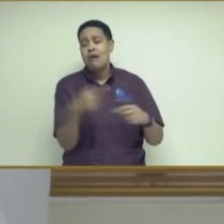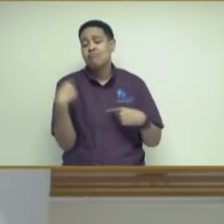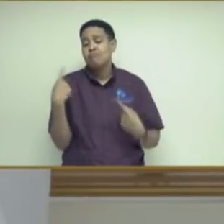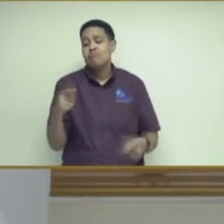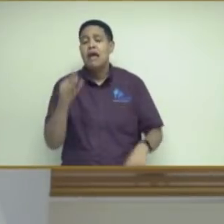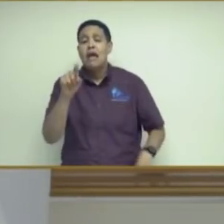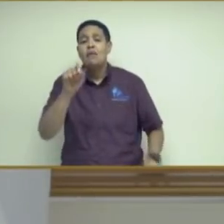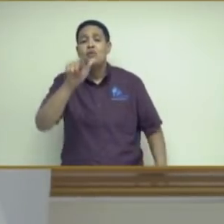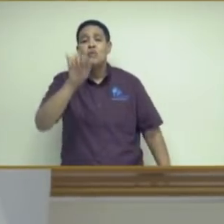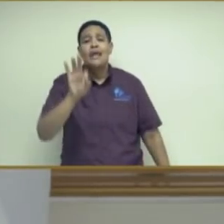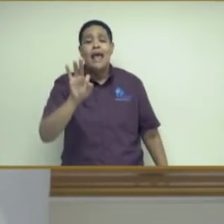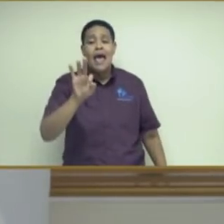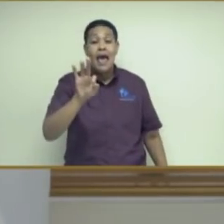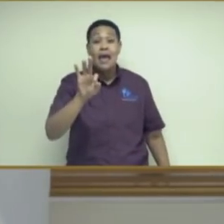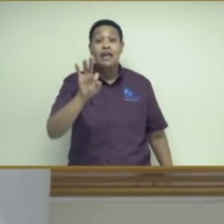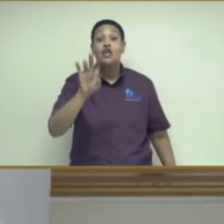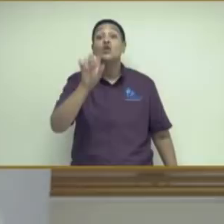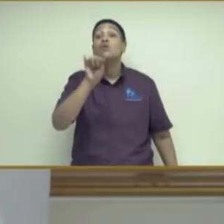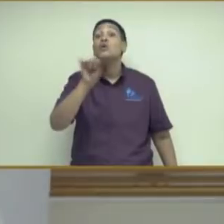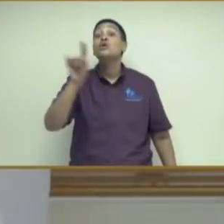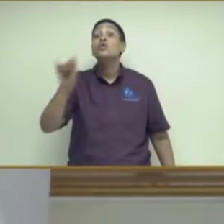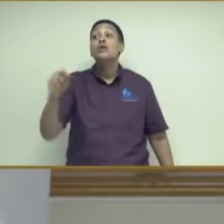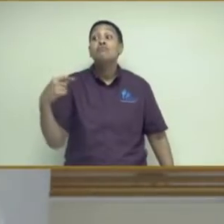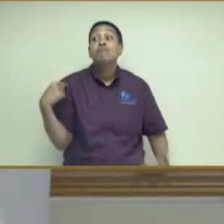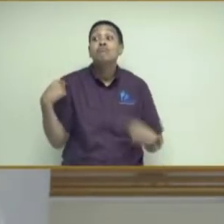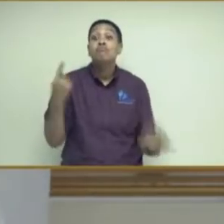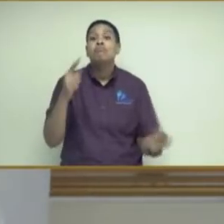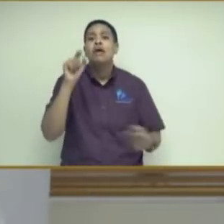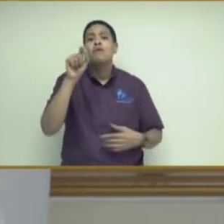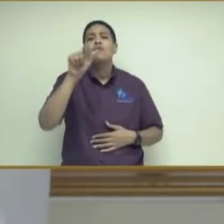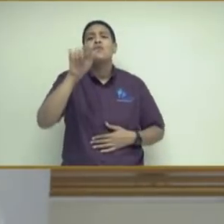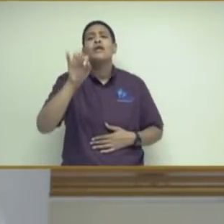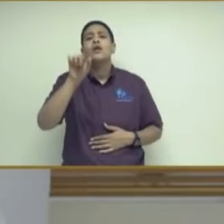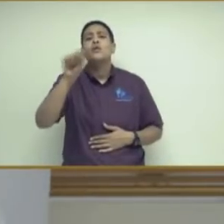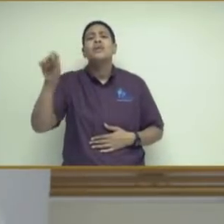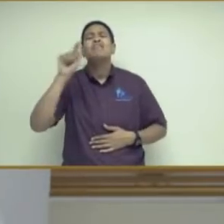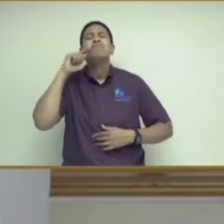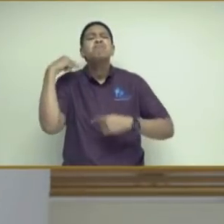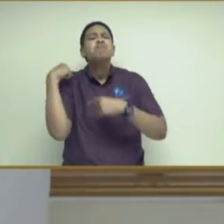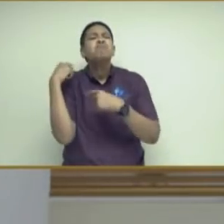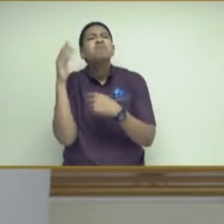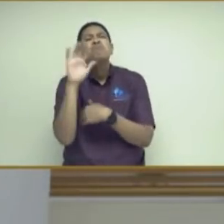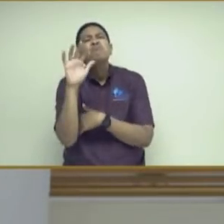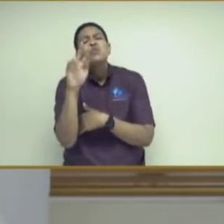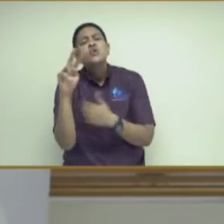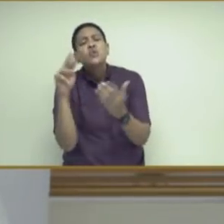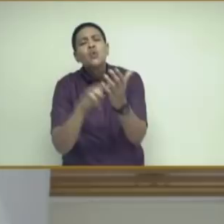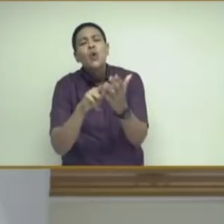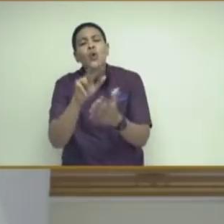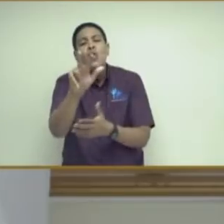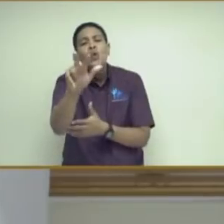April 29th, 2020, there have been some